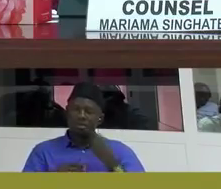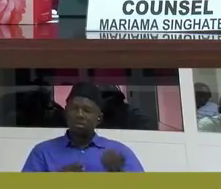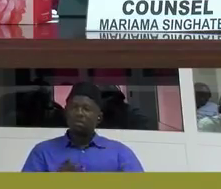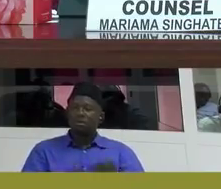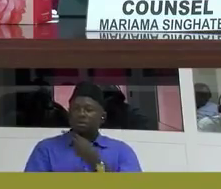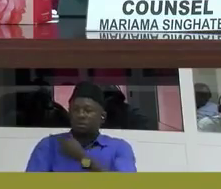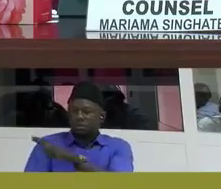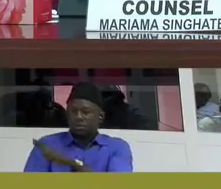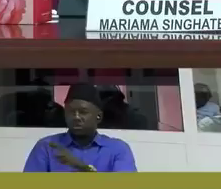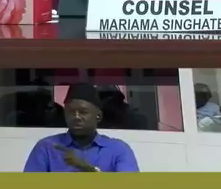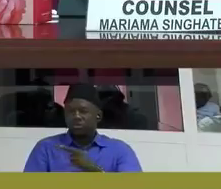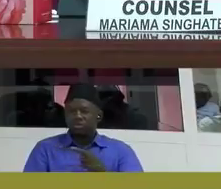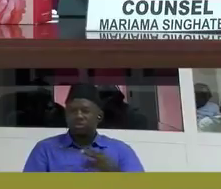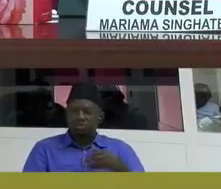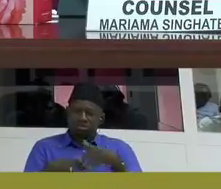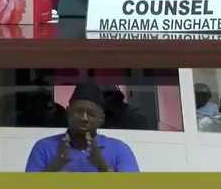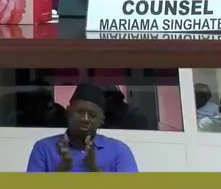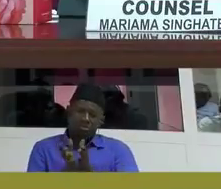persuasions,